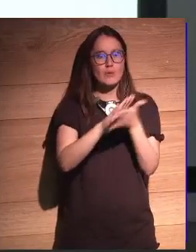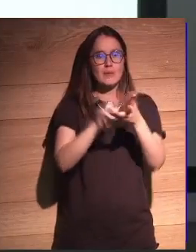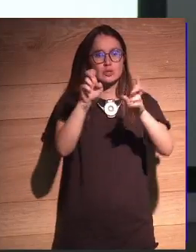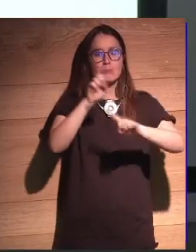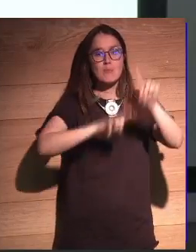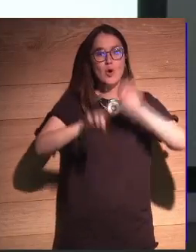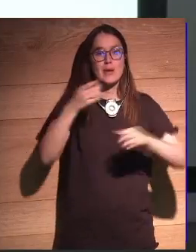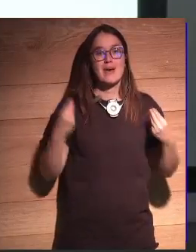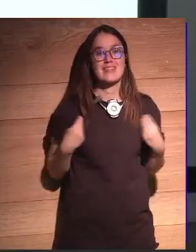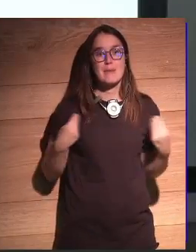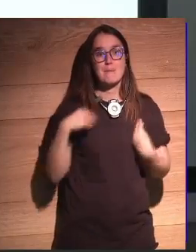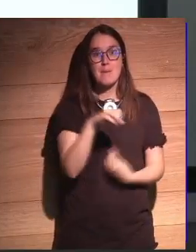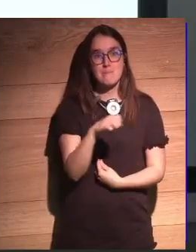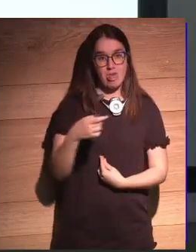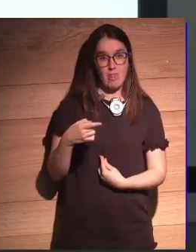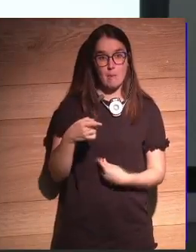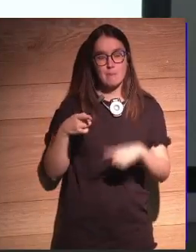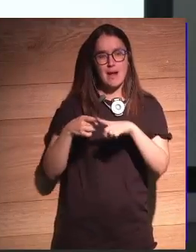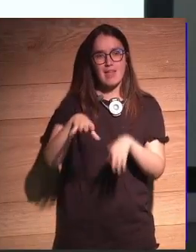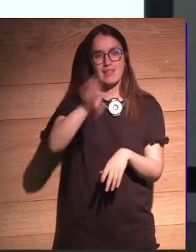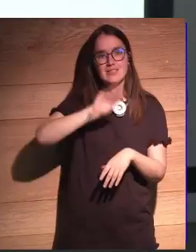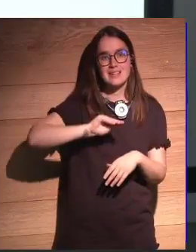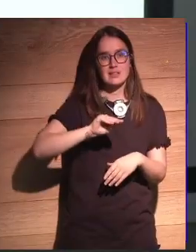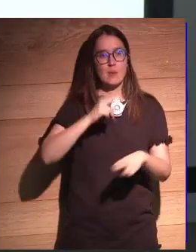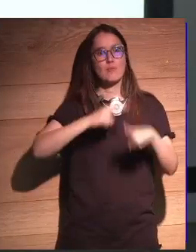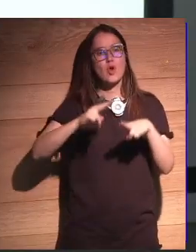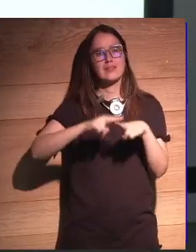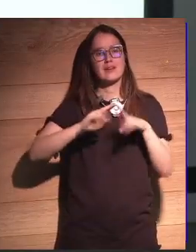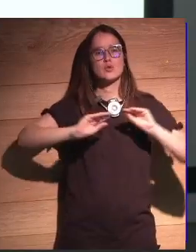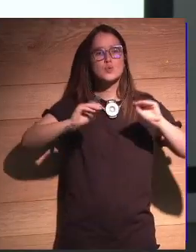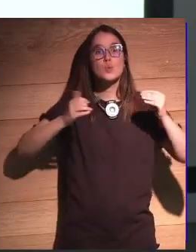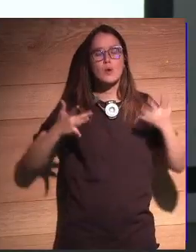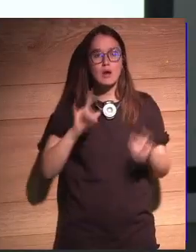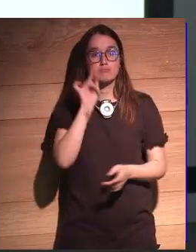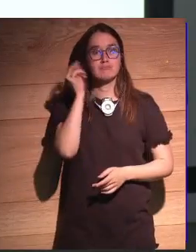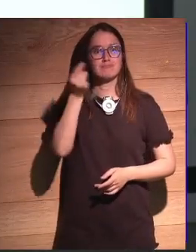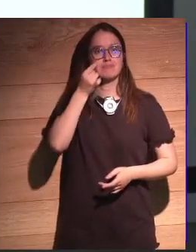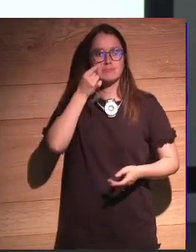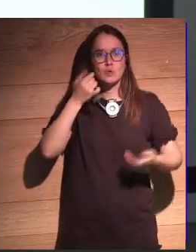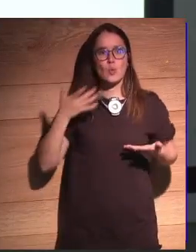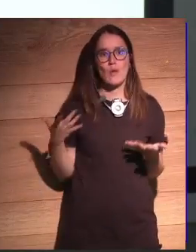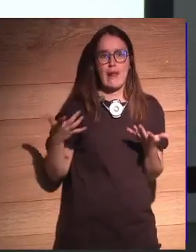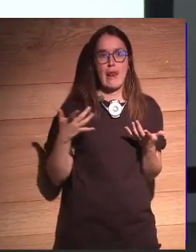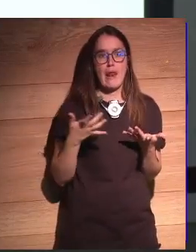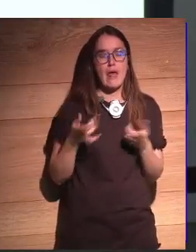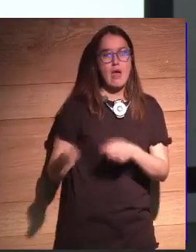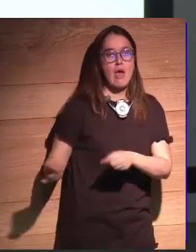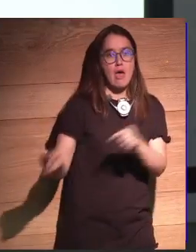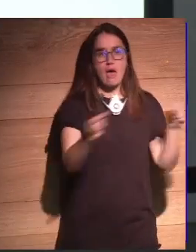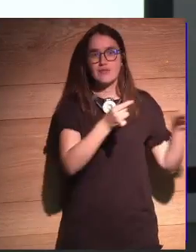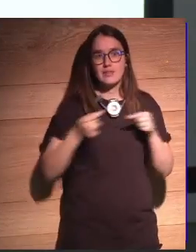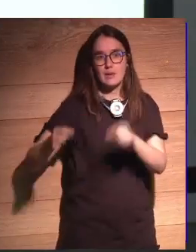to understand housing politics. We noticed that the public discussion about housing tends to stay